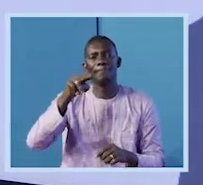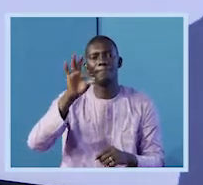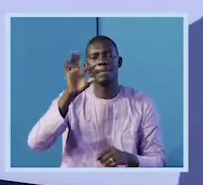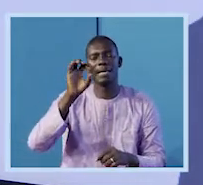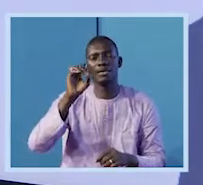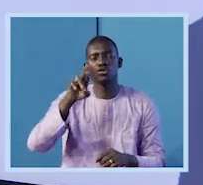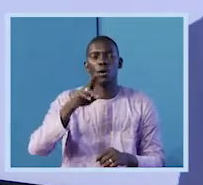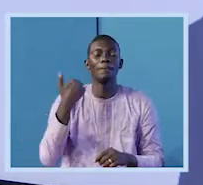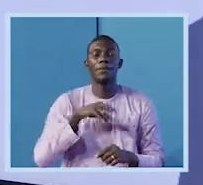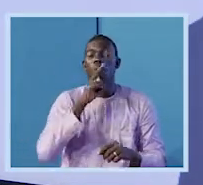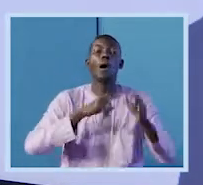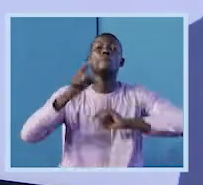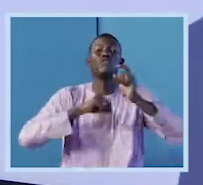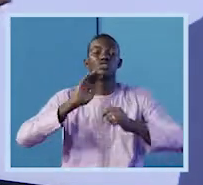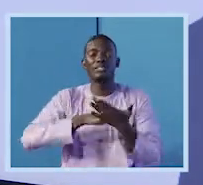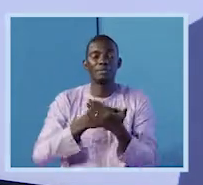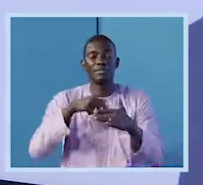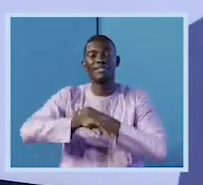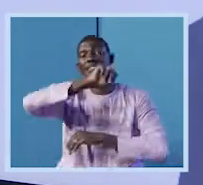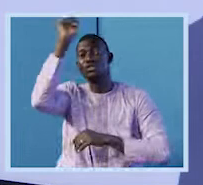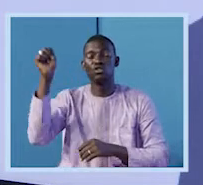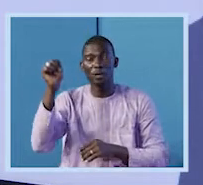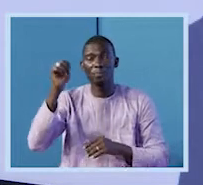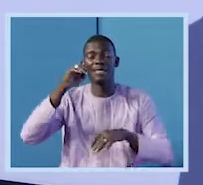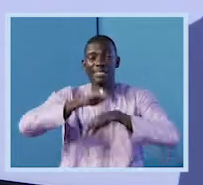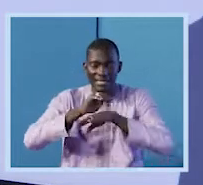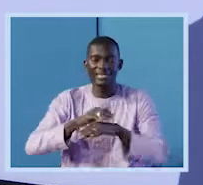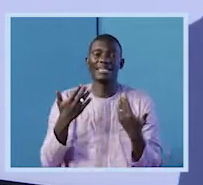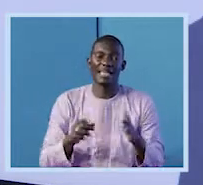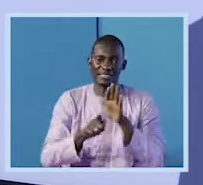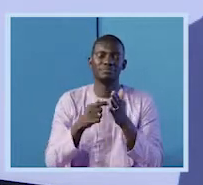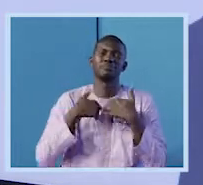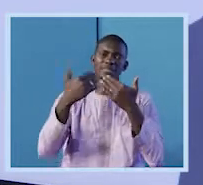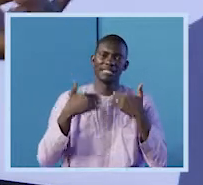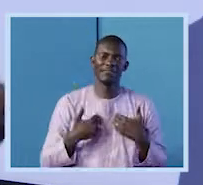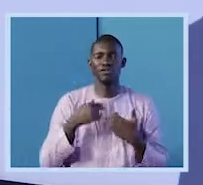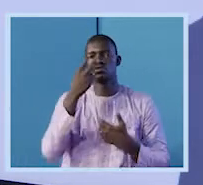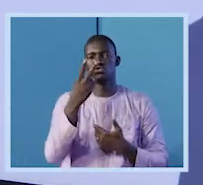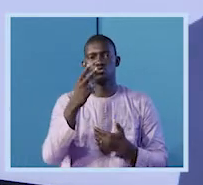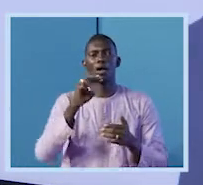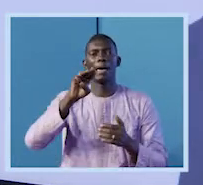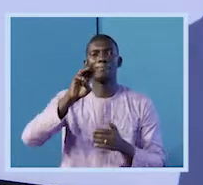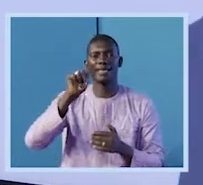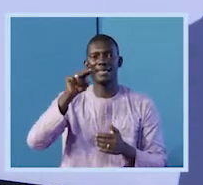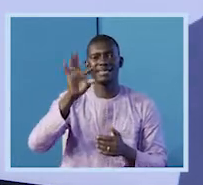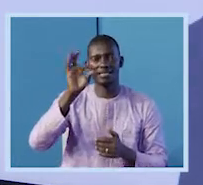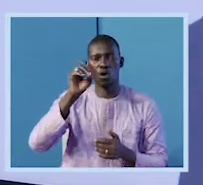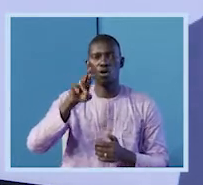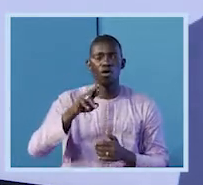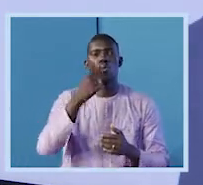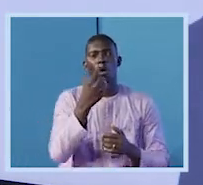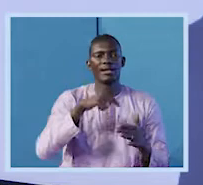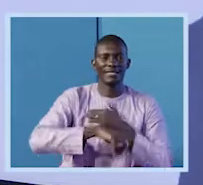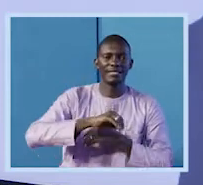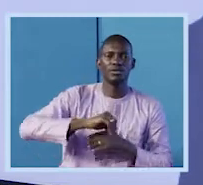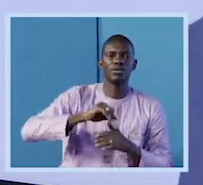interpreters for 35 years, for 30 years. I'm giving 2 mentors, one in Wales and one in Australia. Yeah.